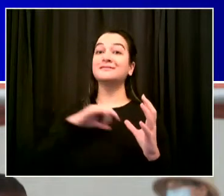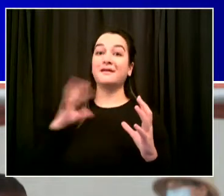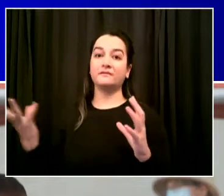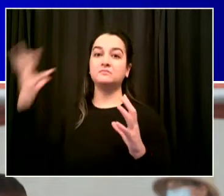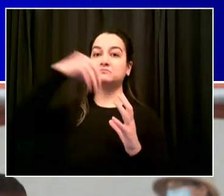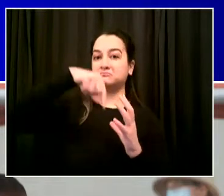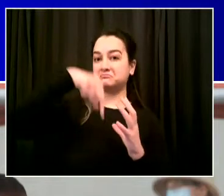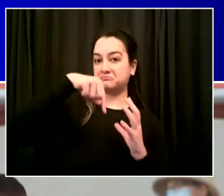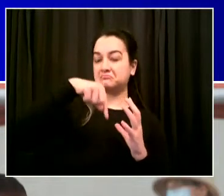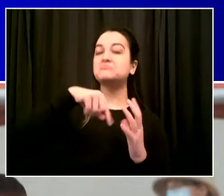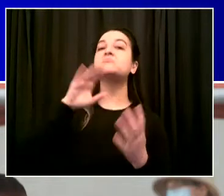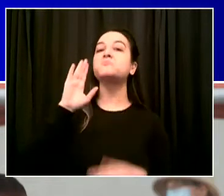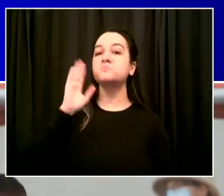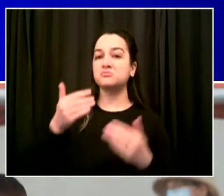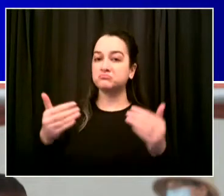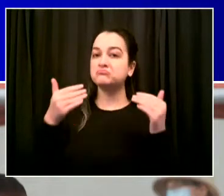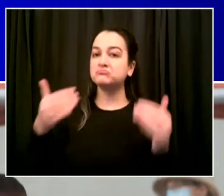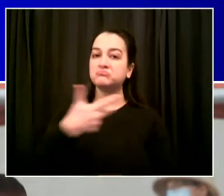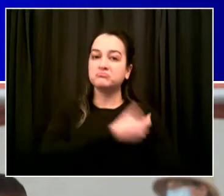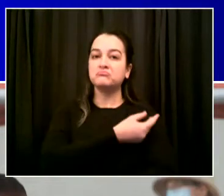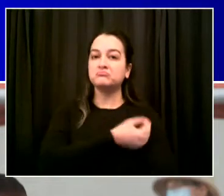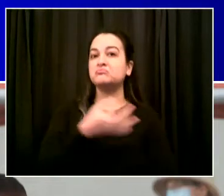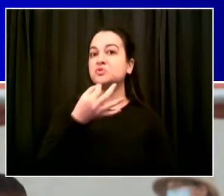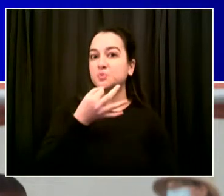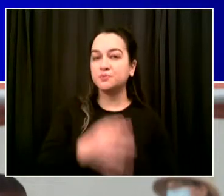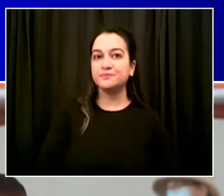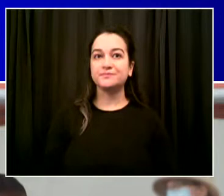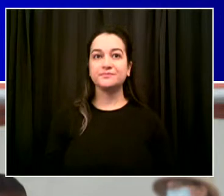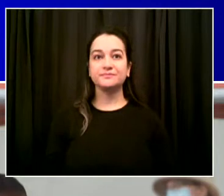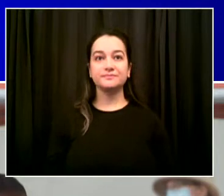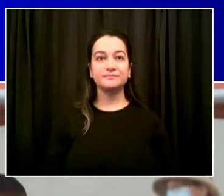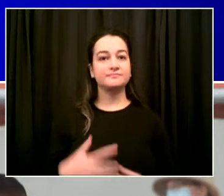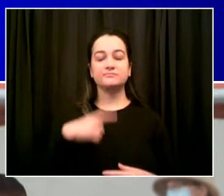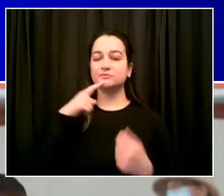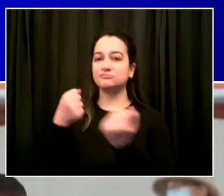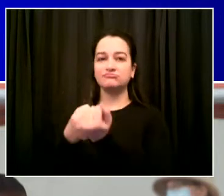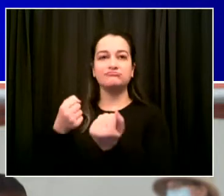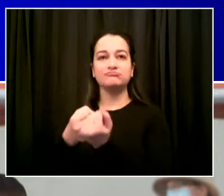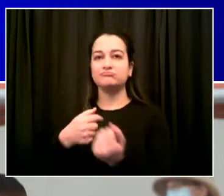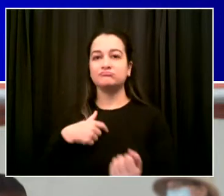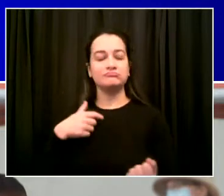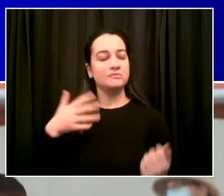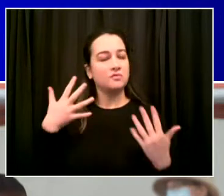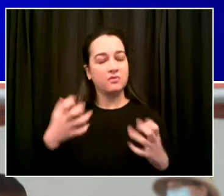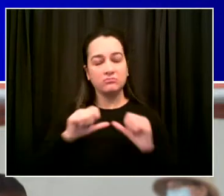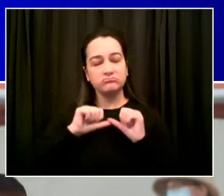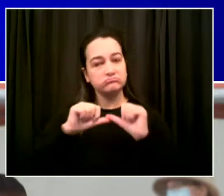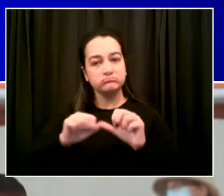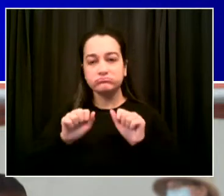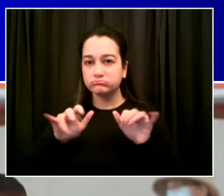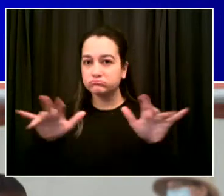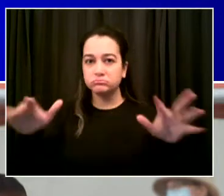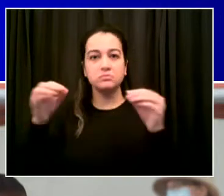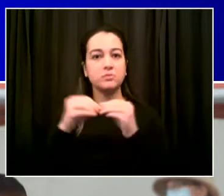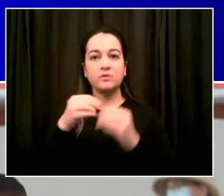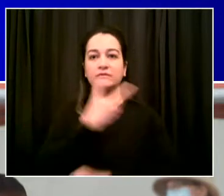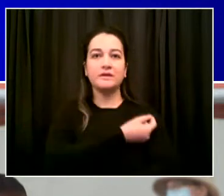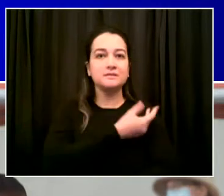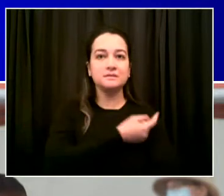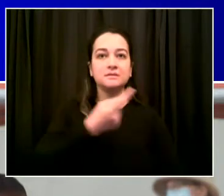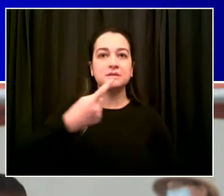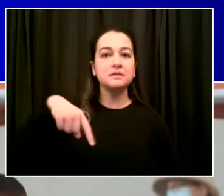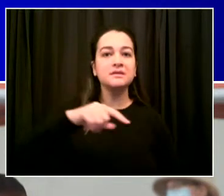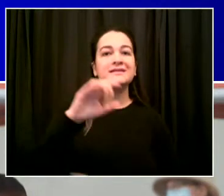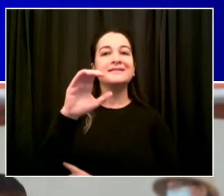drivers. They play a crucial role in the city. They have vulnerabilities in the work they do. They deserve as well that right. And of course,